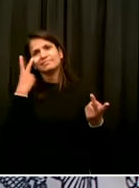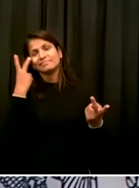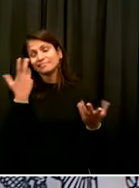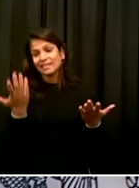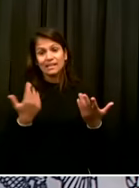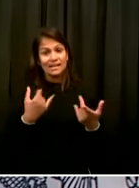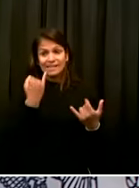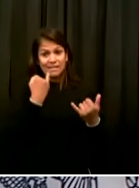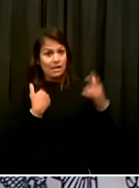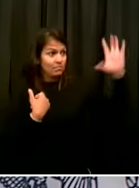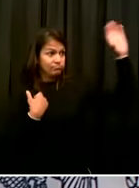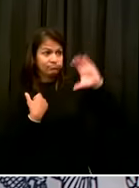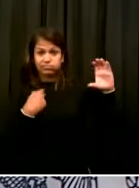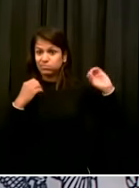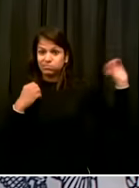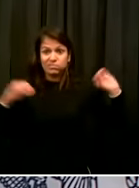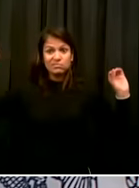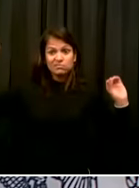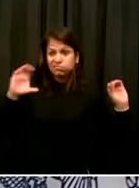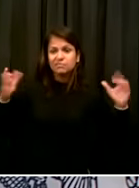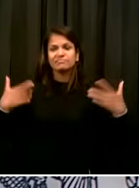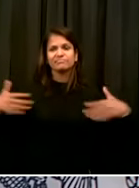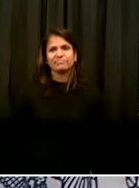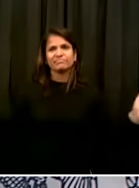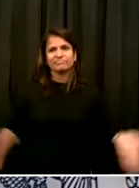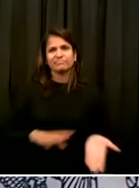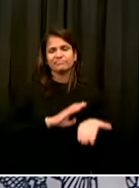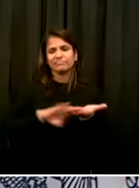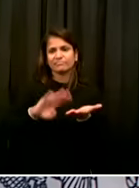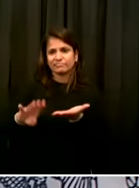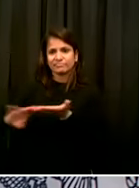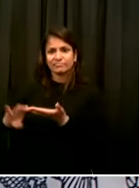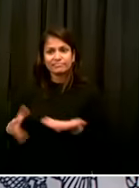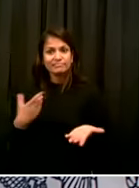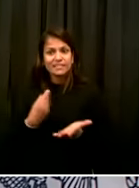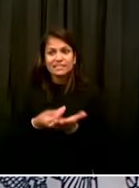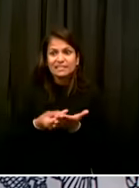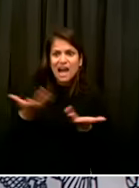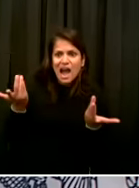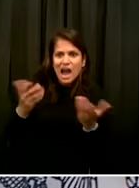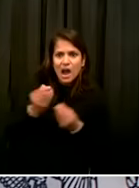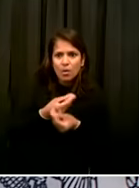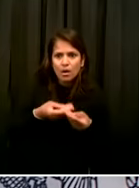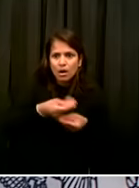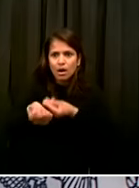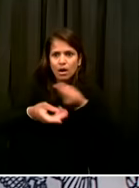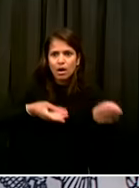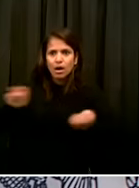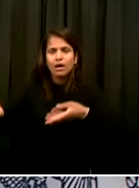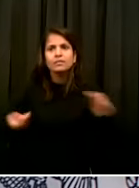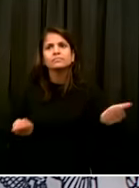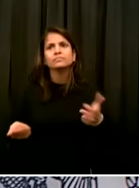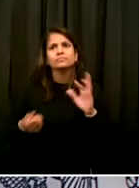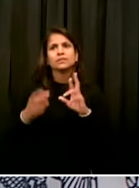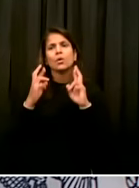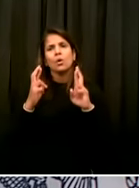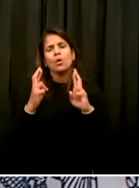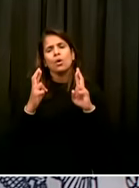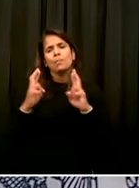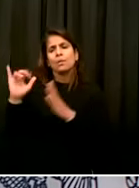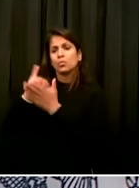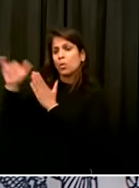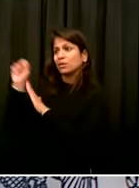particular, we could end up in a much, much better situation. Okay, everybody, look, I just want to close out with this simple